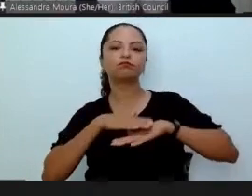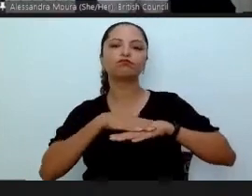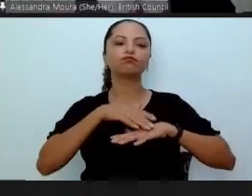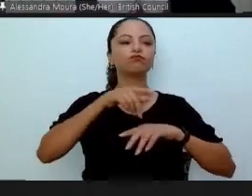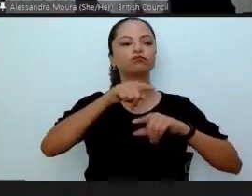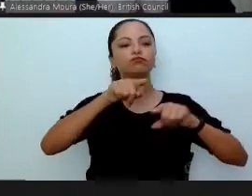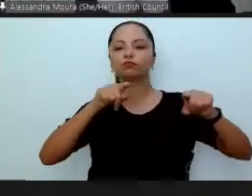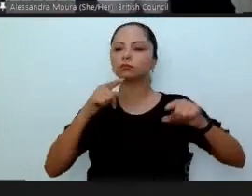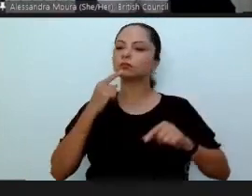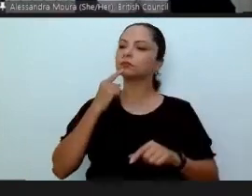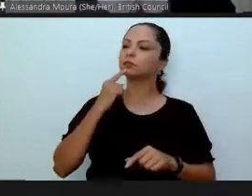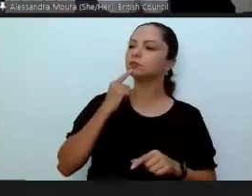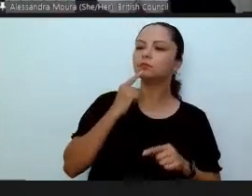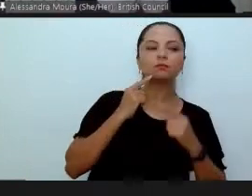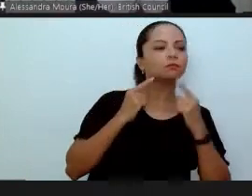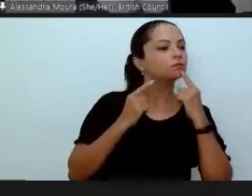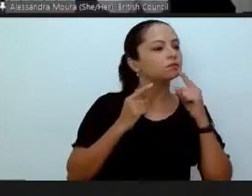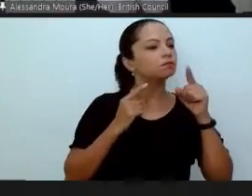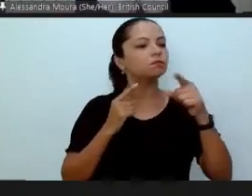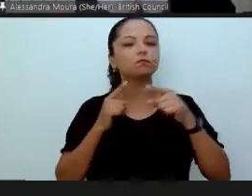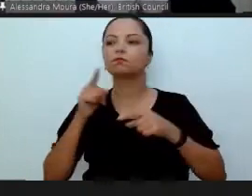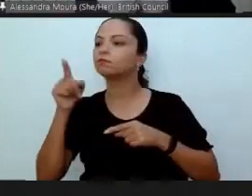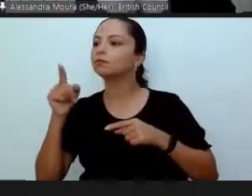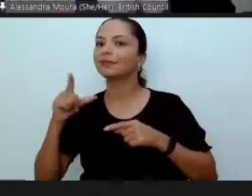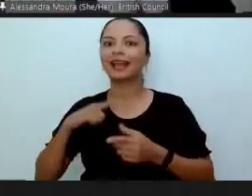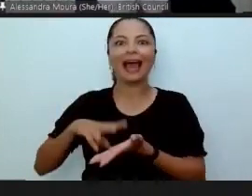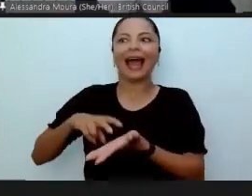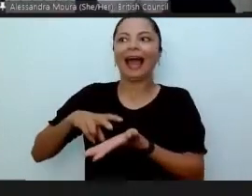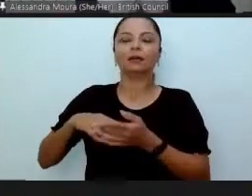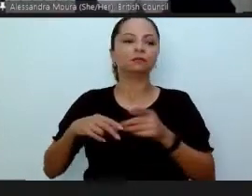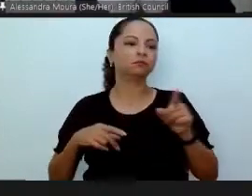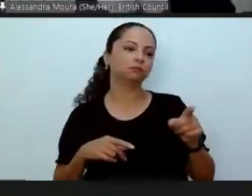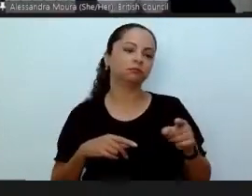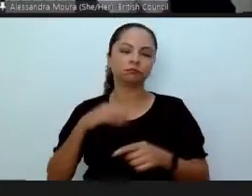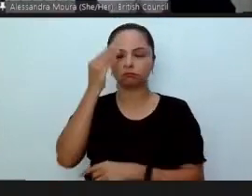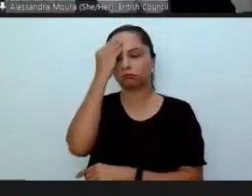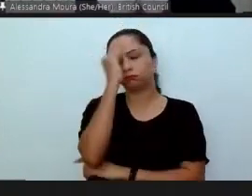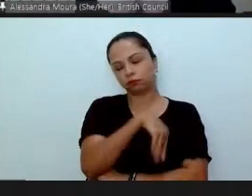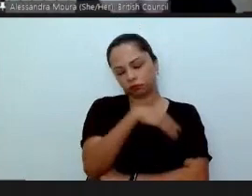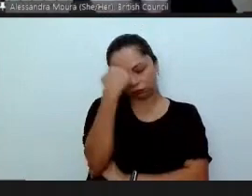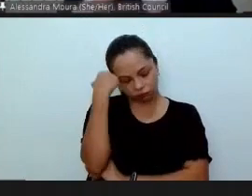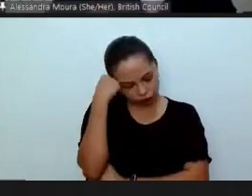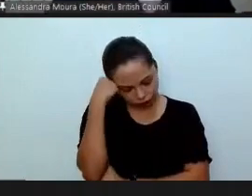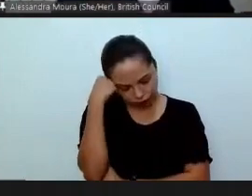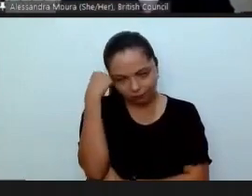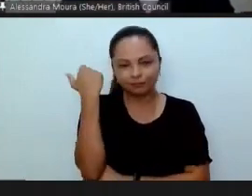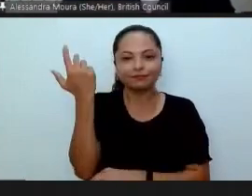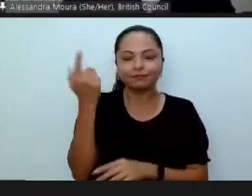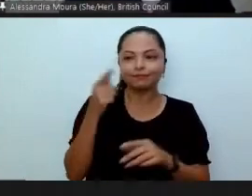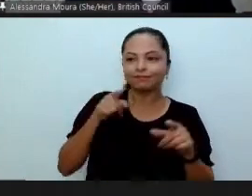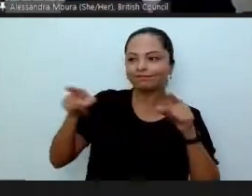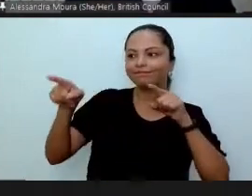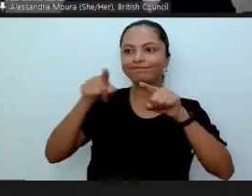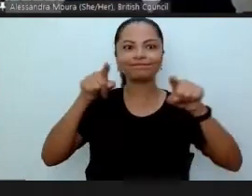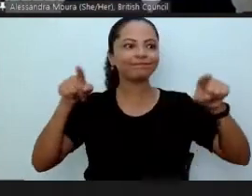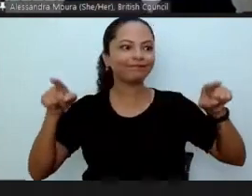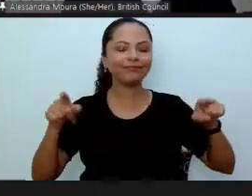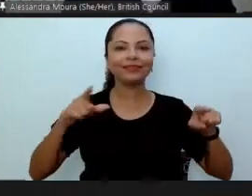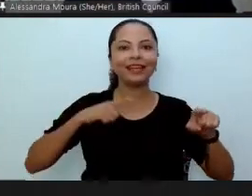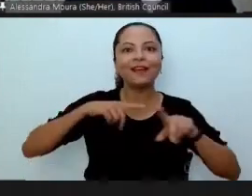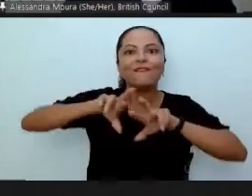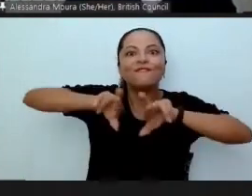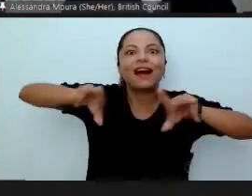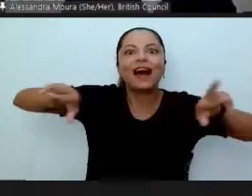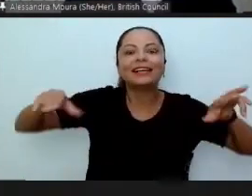excited about an activity, you can pick up lots of information. So this is what is noticing, really. That's what that's all